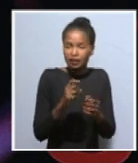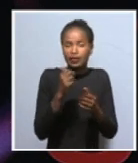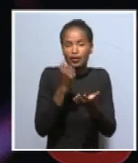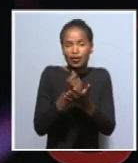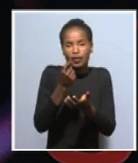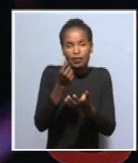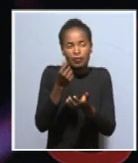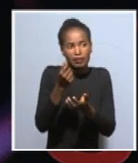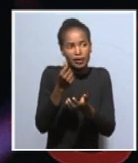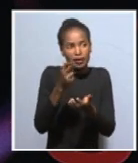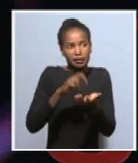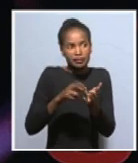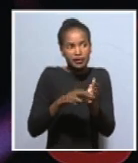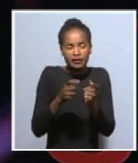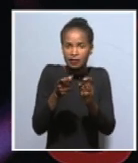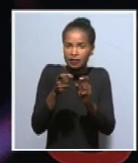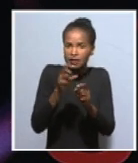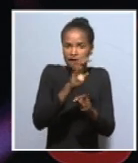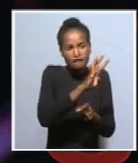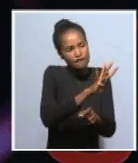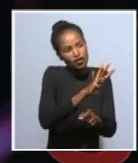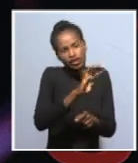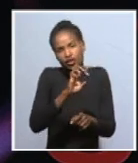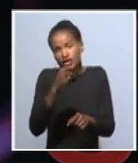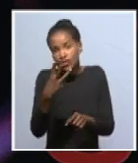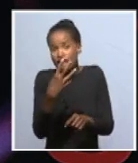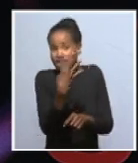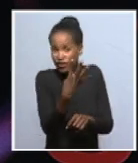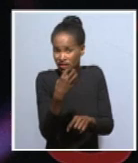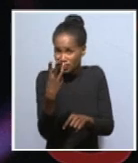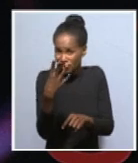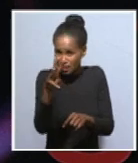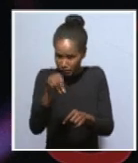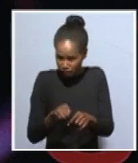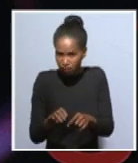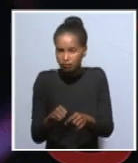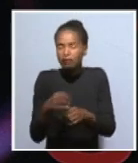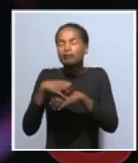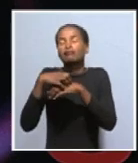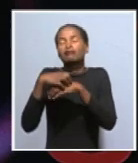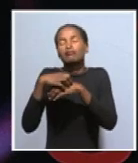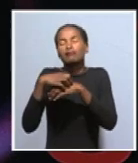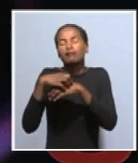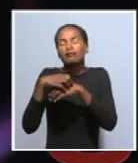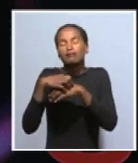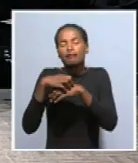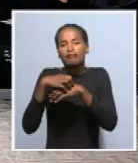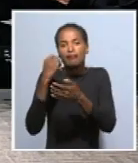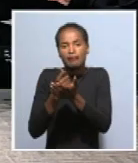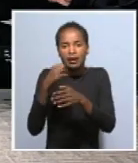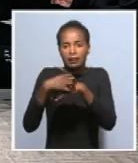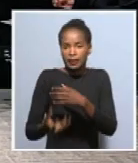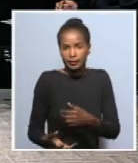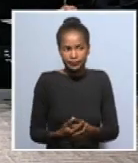bank will then be foregoing in interest income is about 43 million. But I think it's a worthwhile cause from our perspective. You also wanted to know